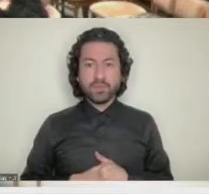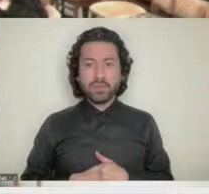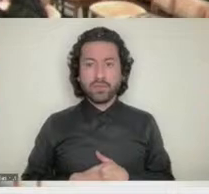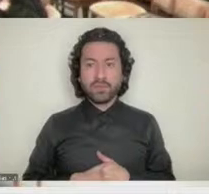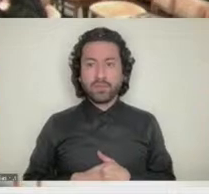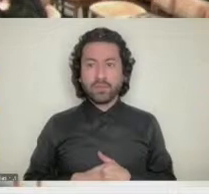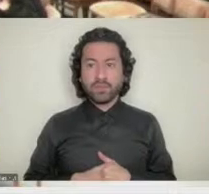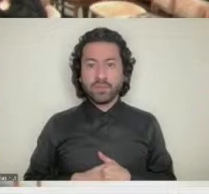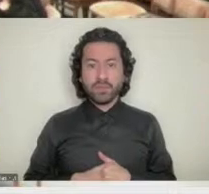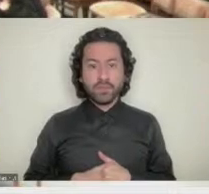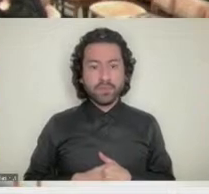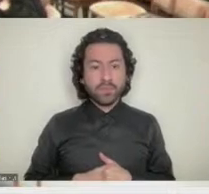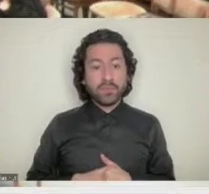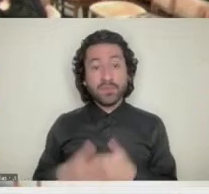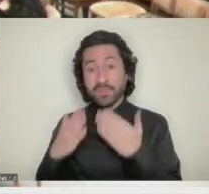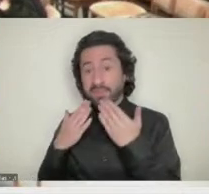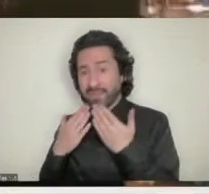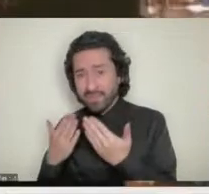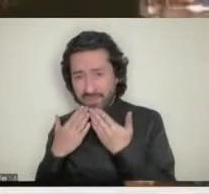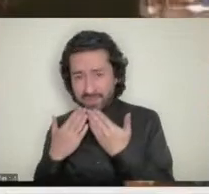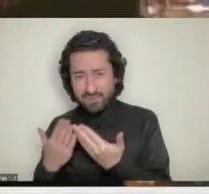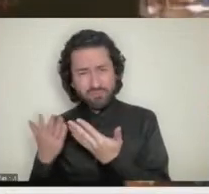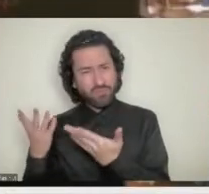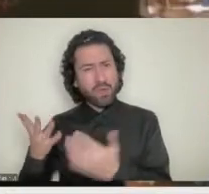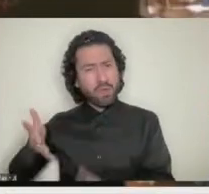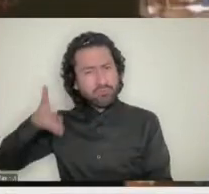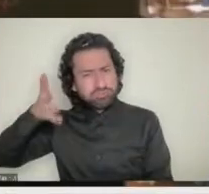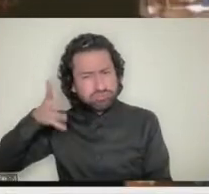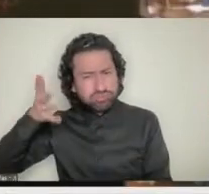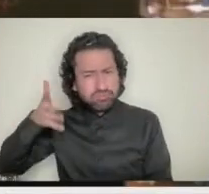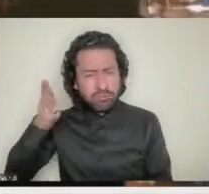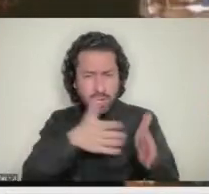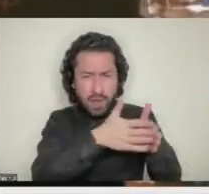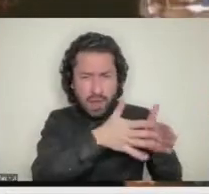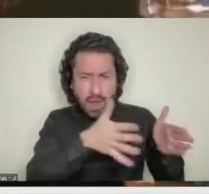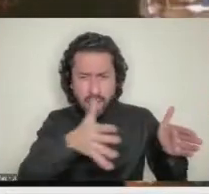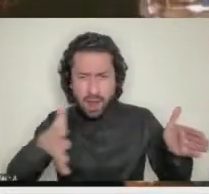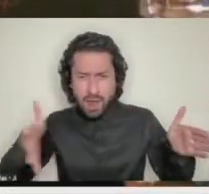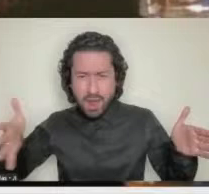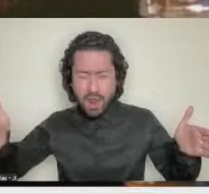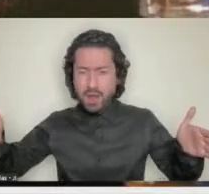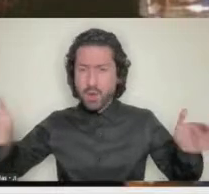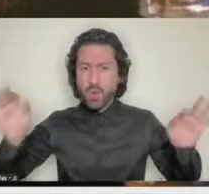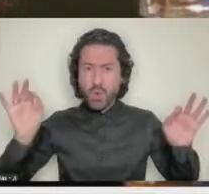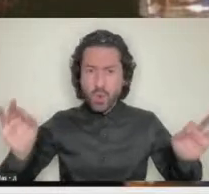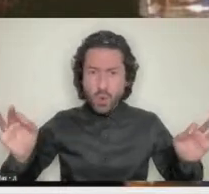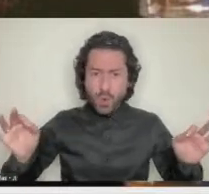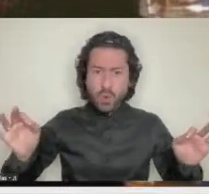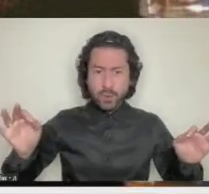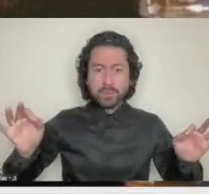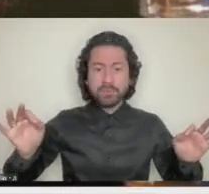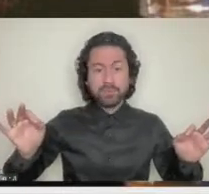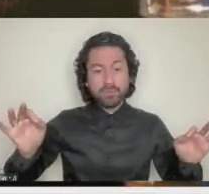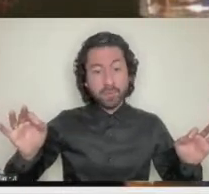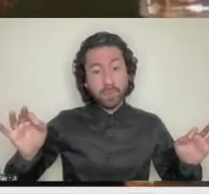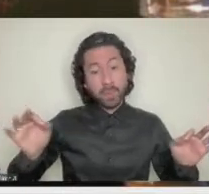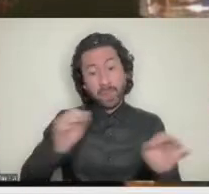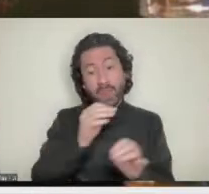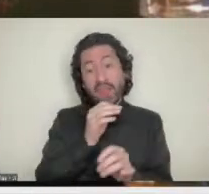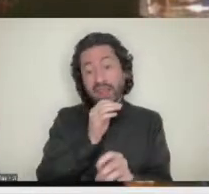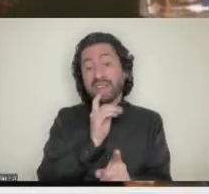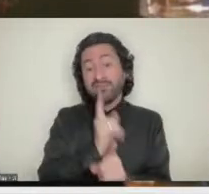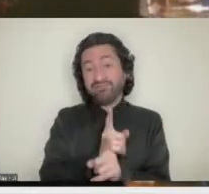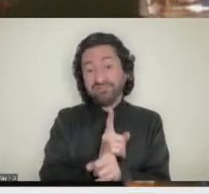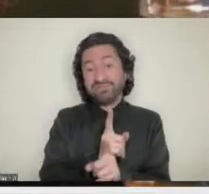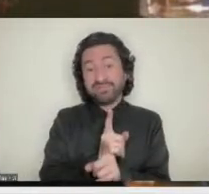Muchas gracias. Thank you, Sylvia, for the exhaustive review you